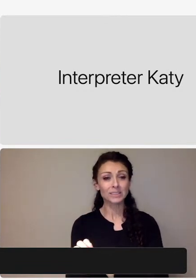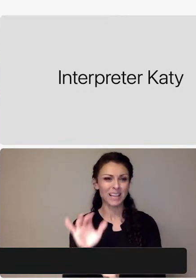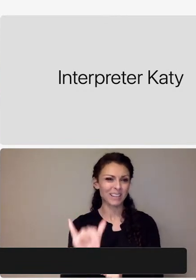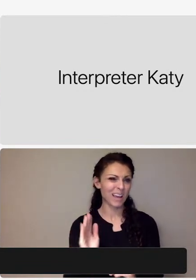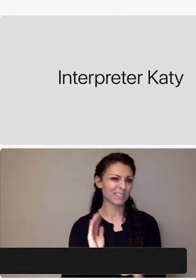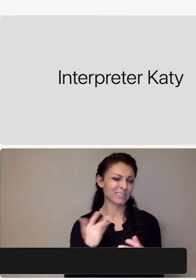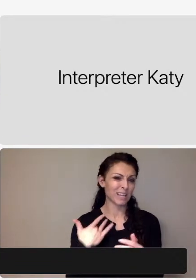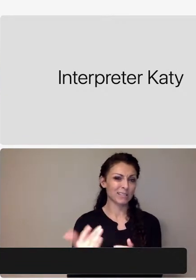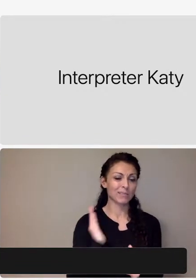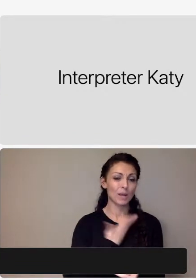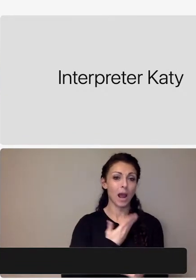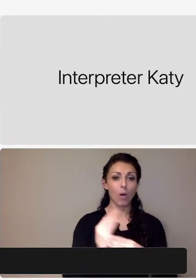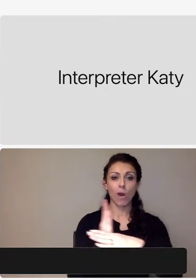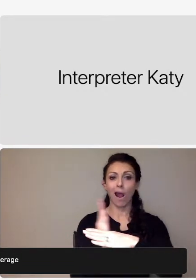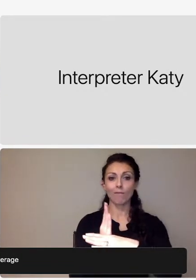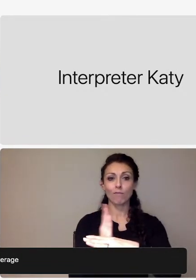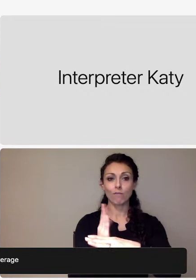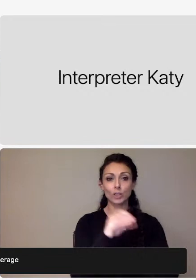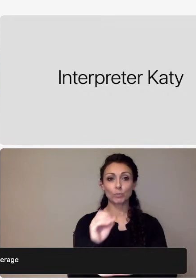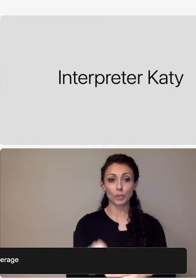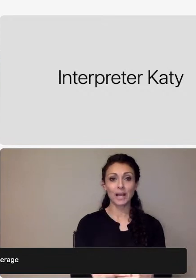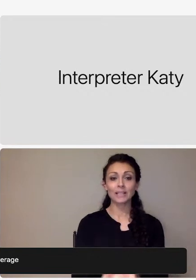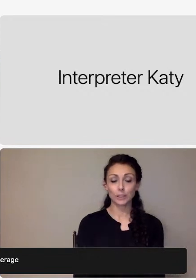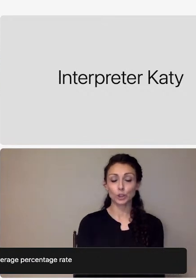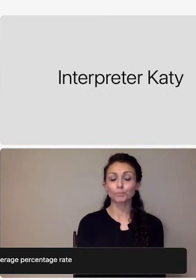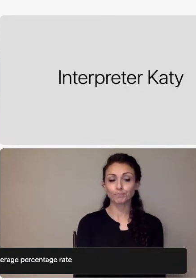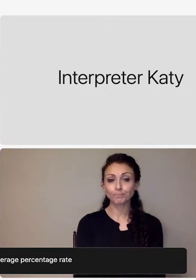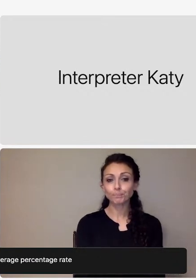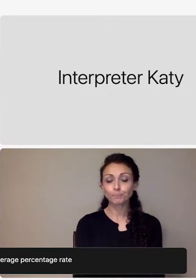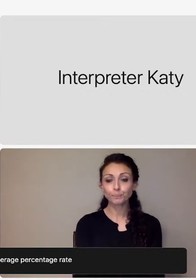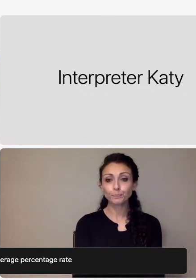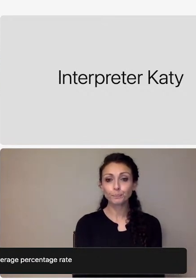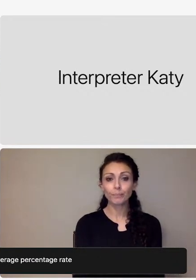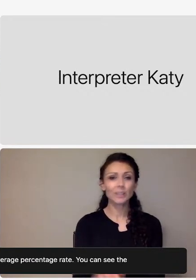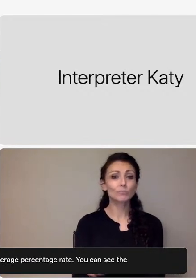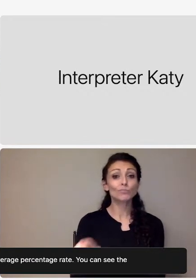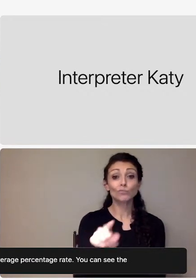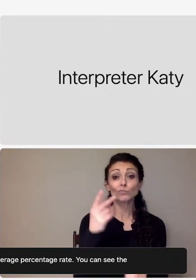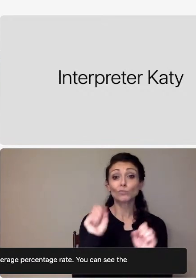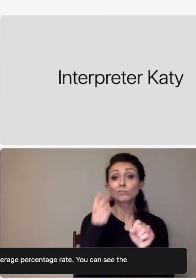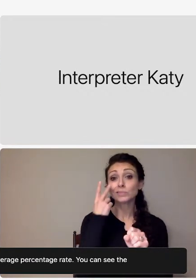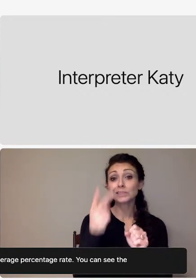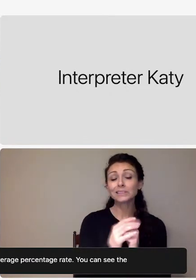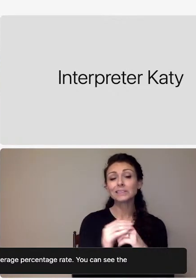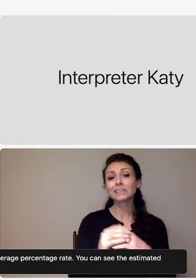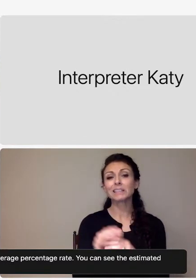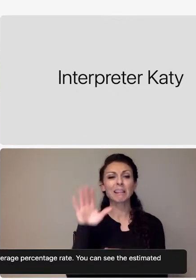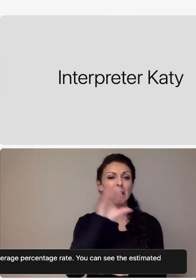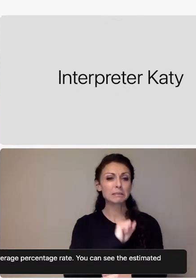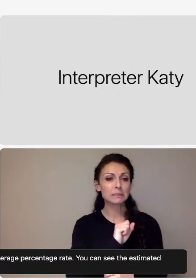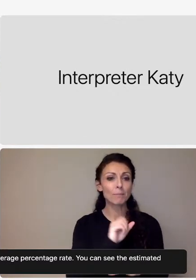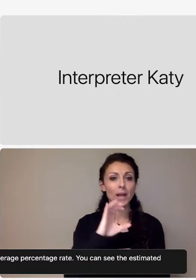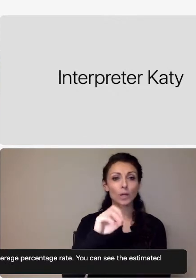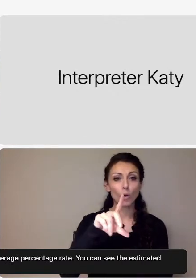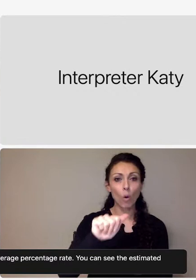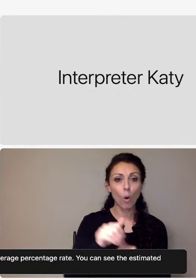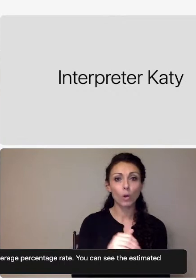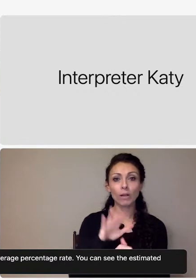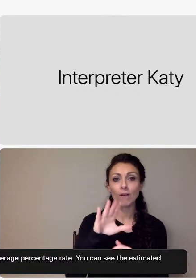average um percentage rate you can see the estimated cola current year 5.07